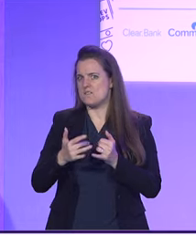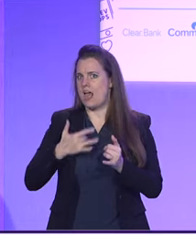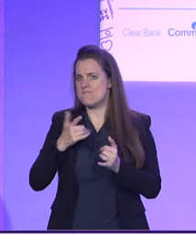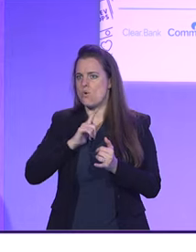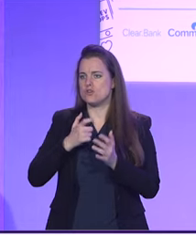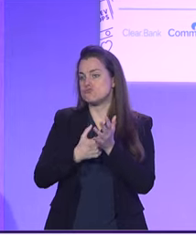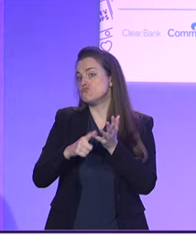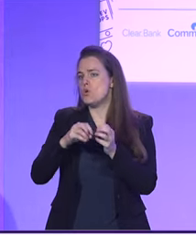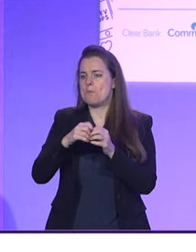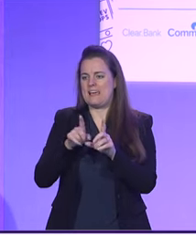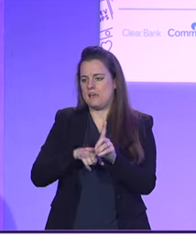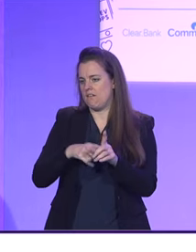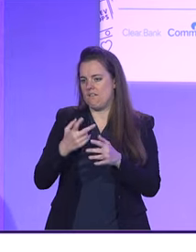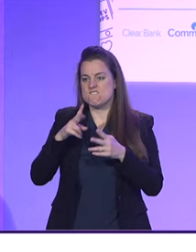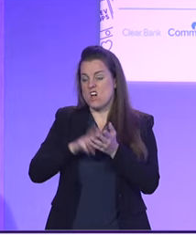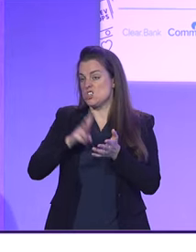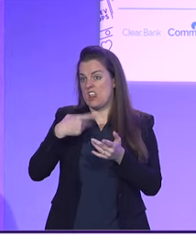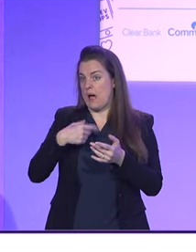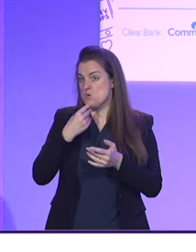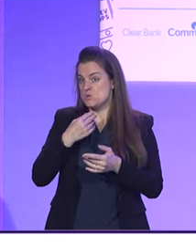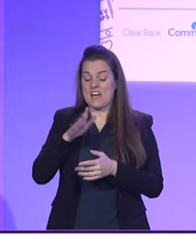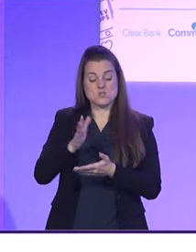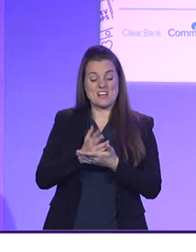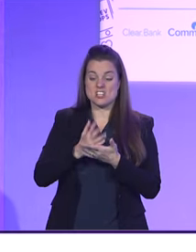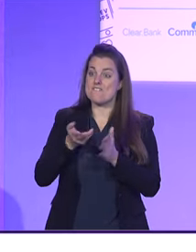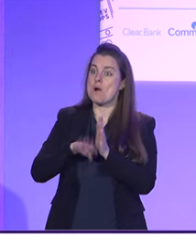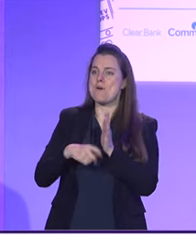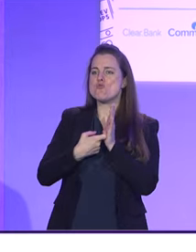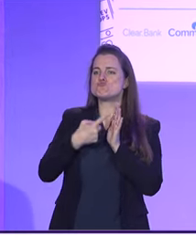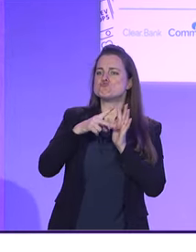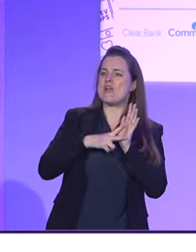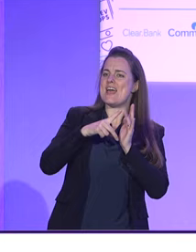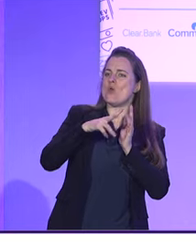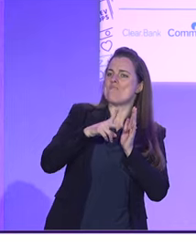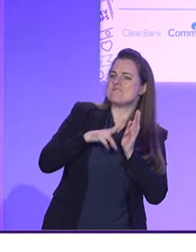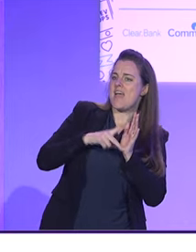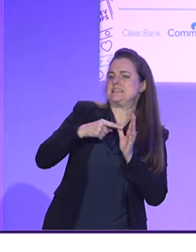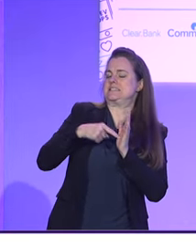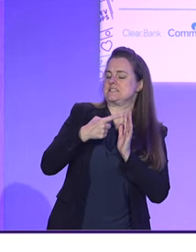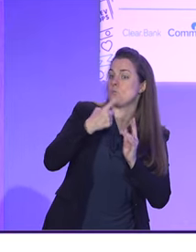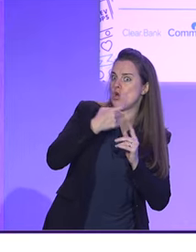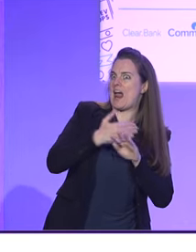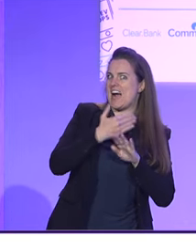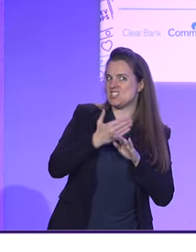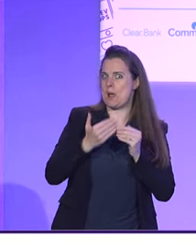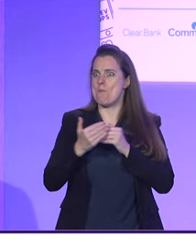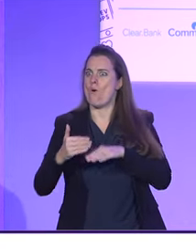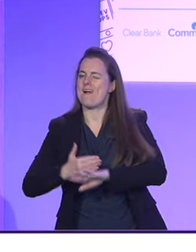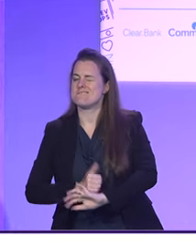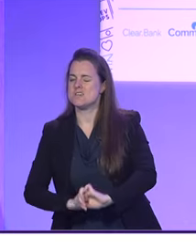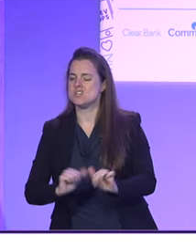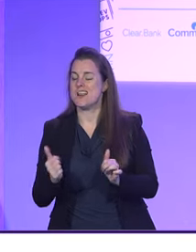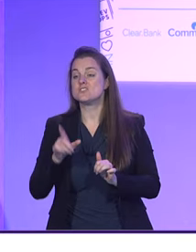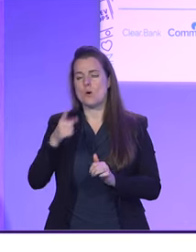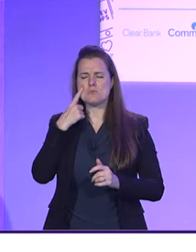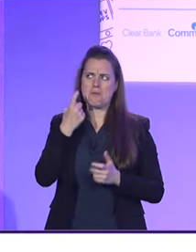that I'm using. And with the data from Renovate, we could actually action this much more effectively. And I was trying to think, this